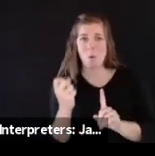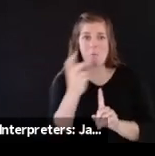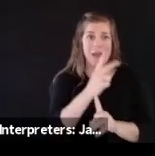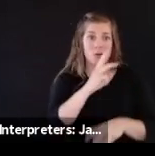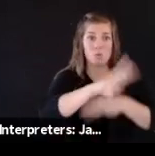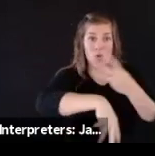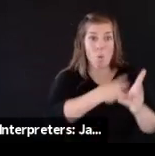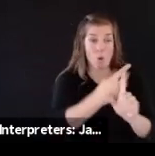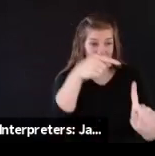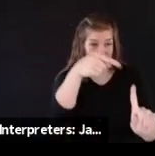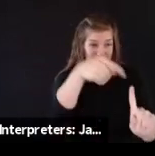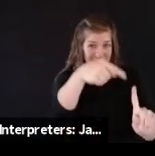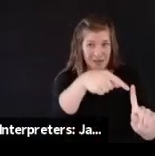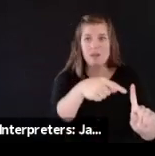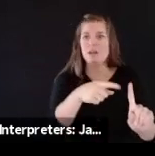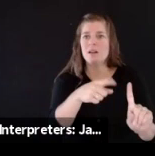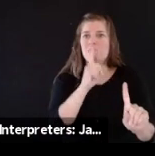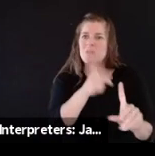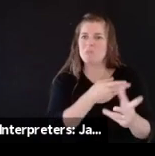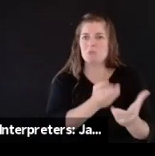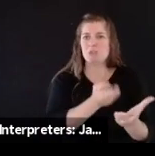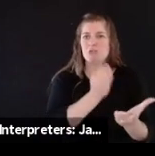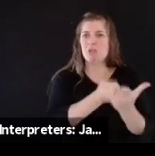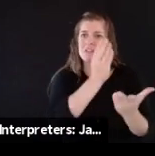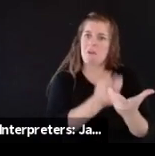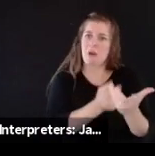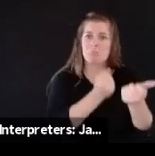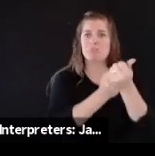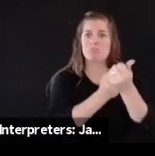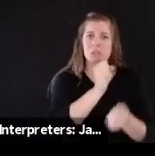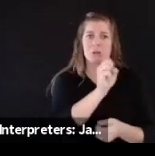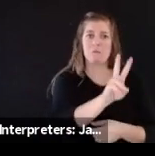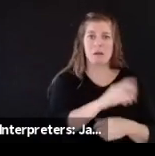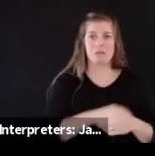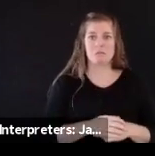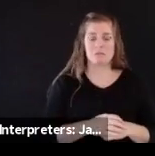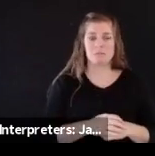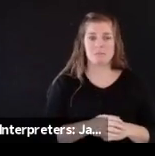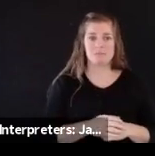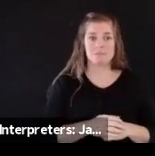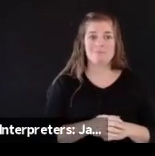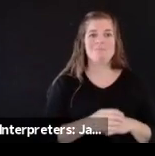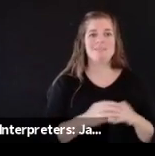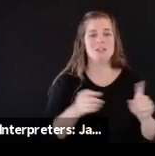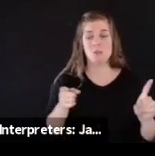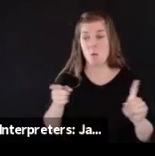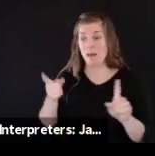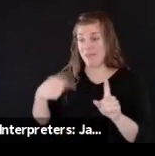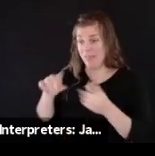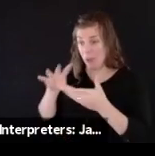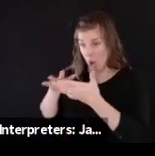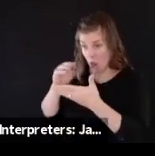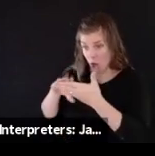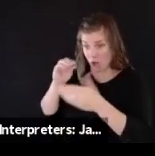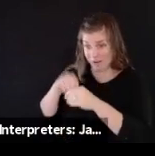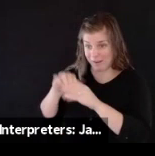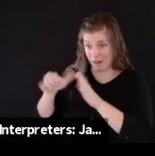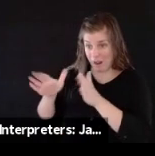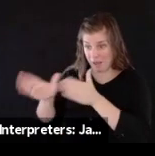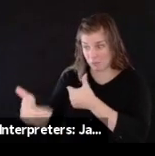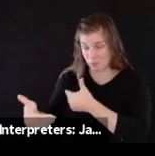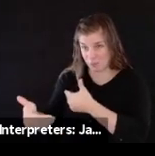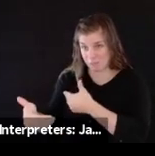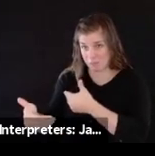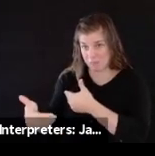and justified sexual violence. So the knowledge that they were consuming when they were in your classes, in our classes,